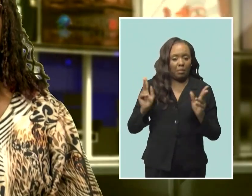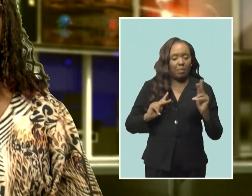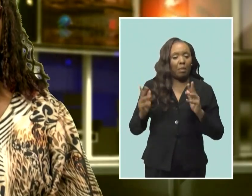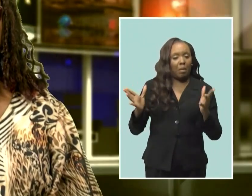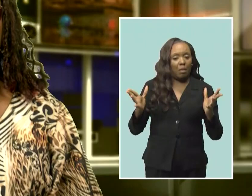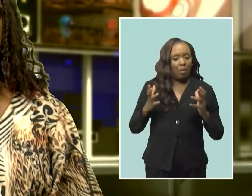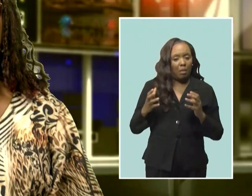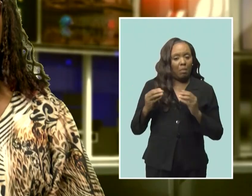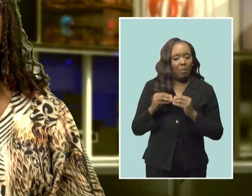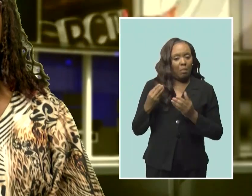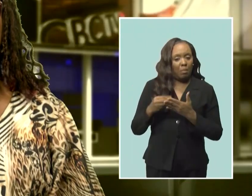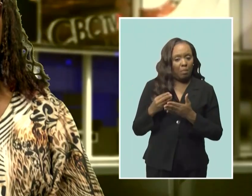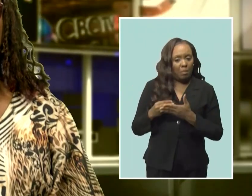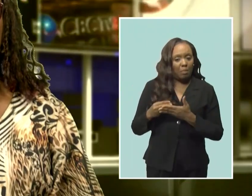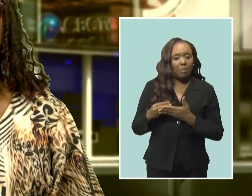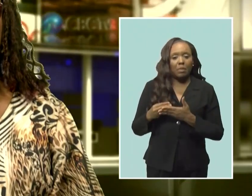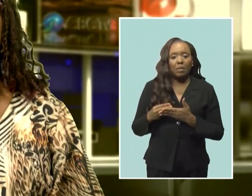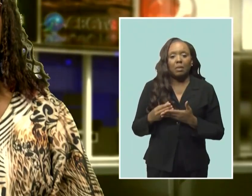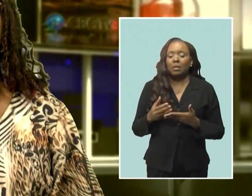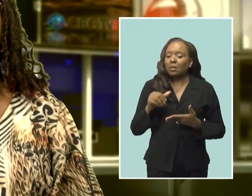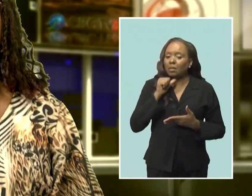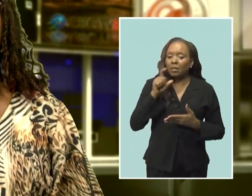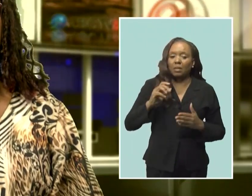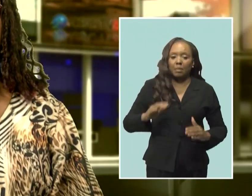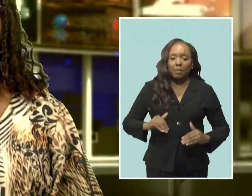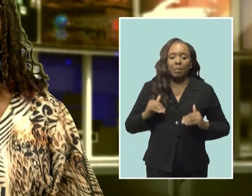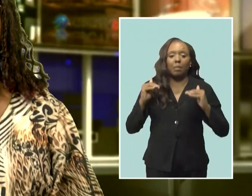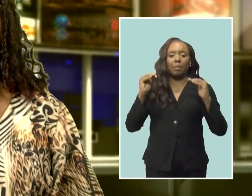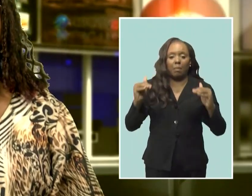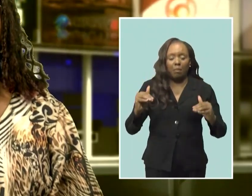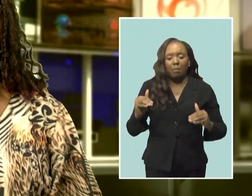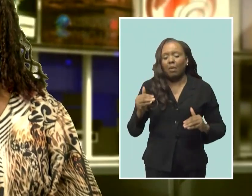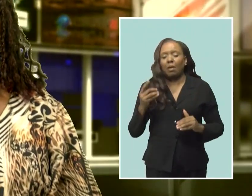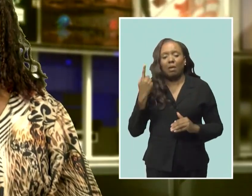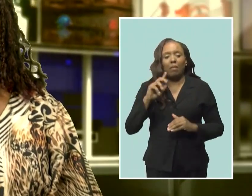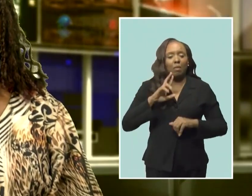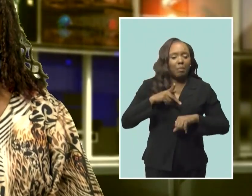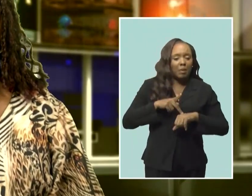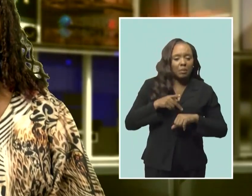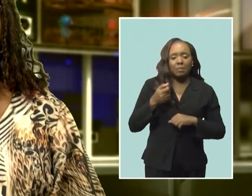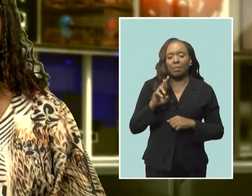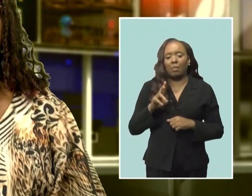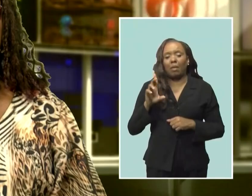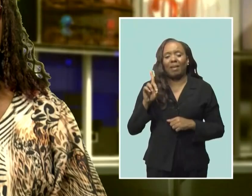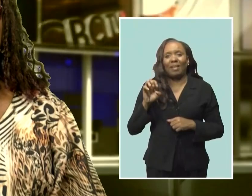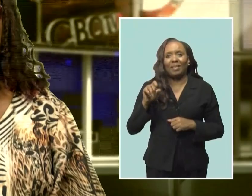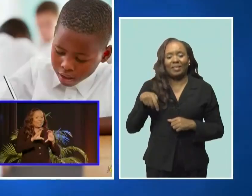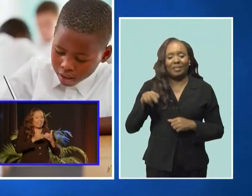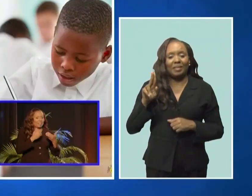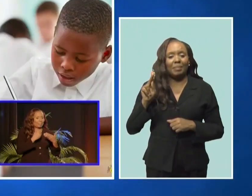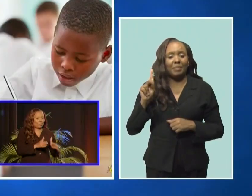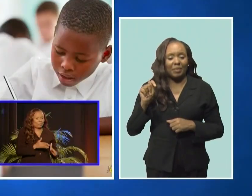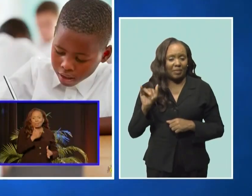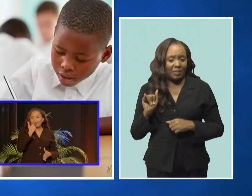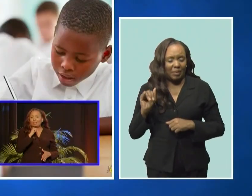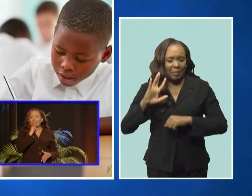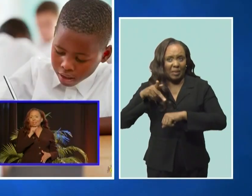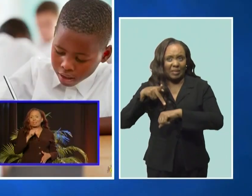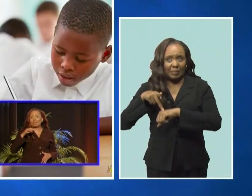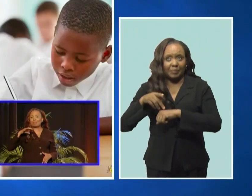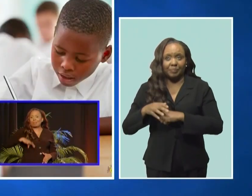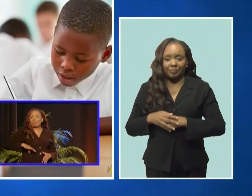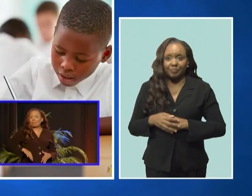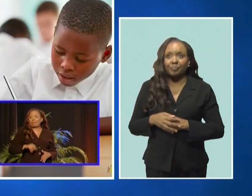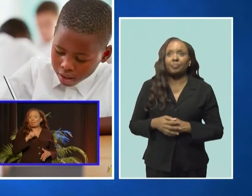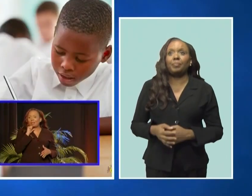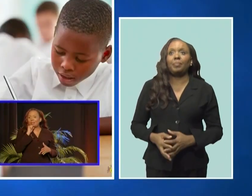to earn more money without having to be promoted to deputy principal or principal. We believe that we